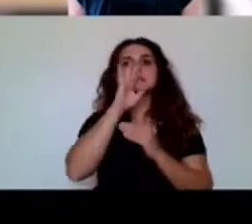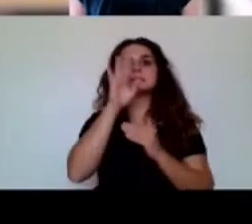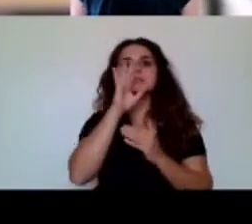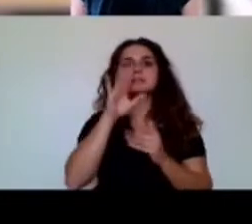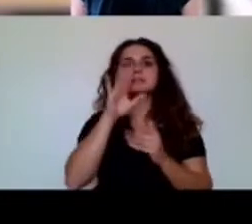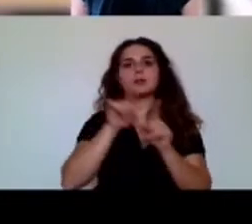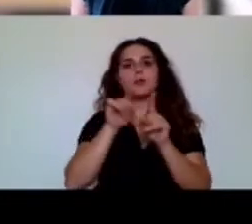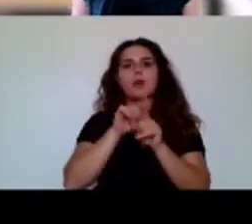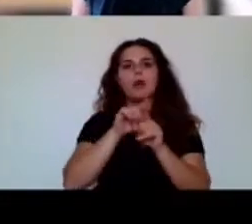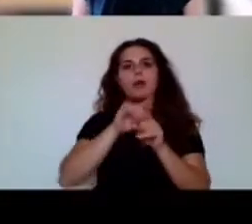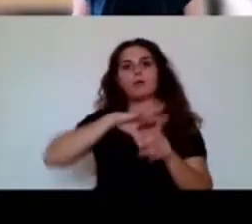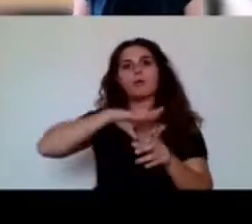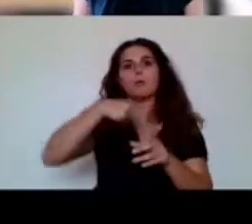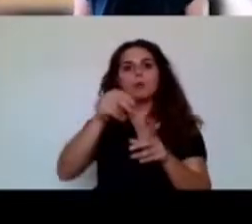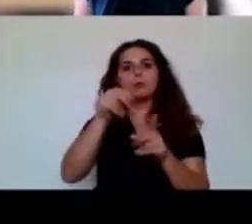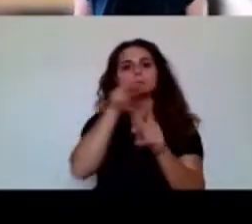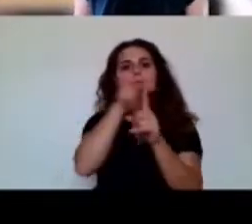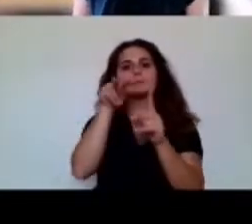a new lens.